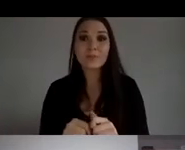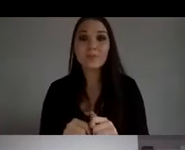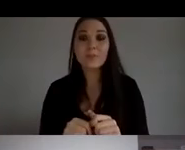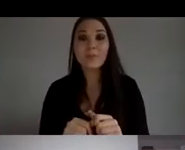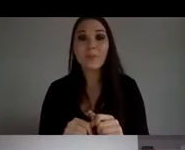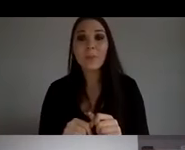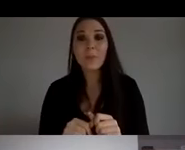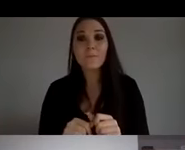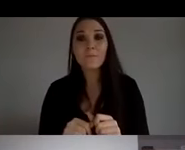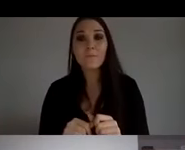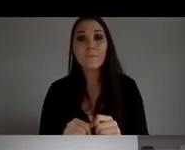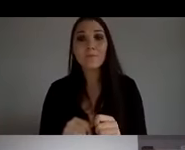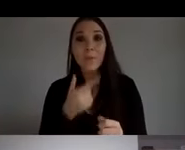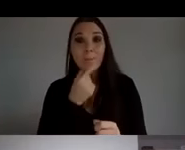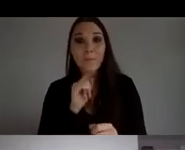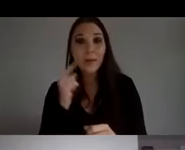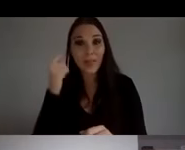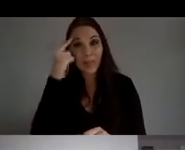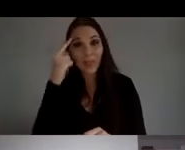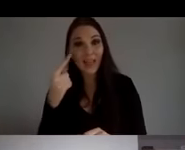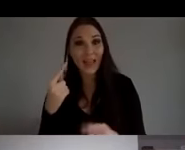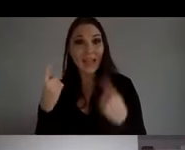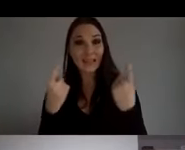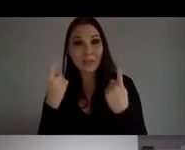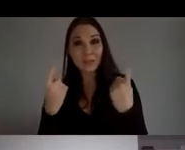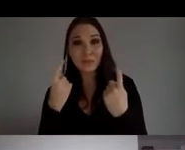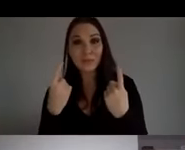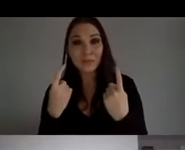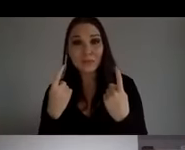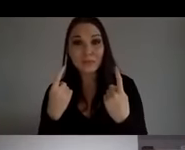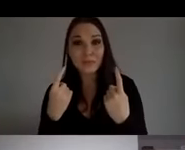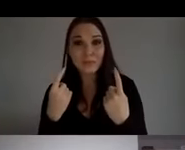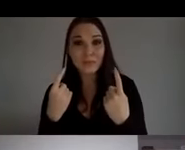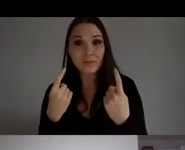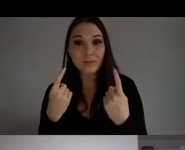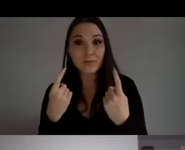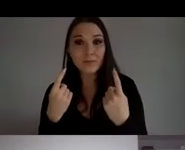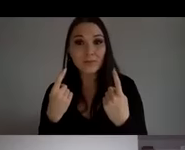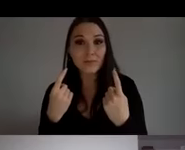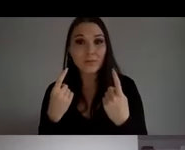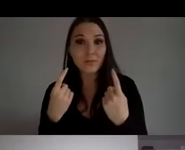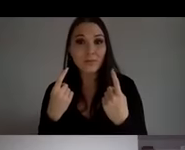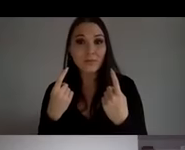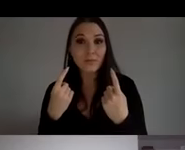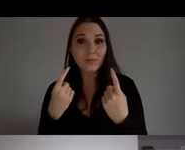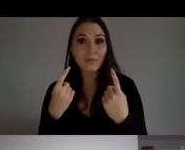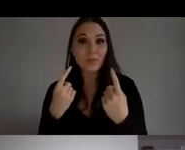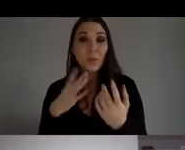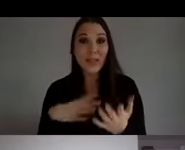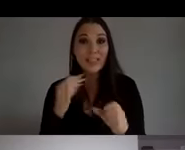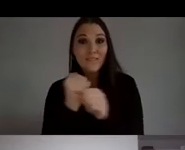So people then often think like, okay, GANs, this brings us immediately to deepfakes, and there's not really